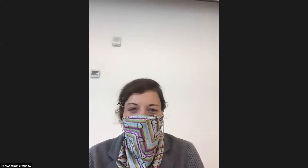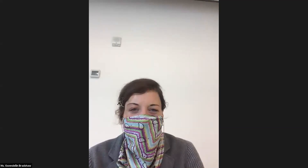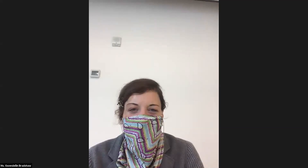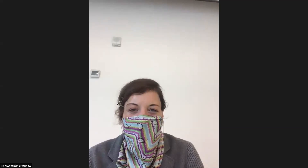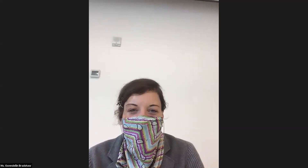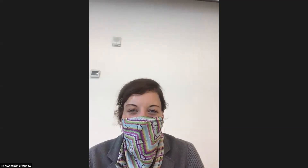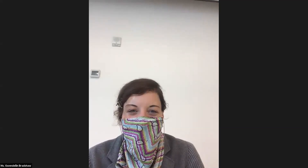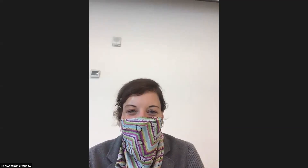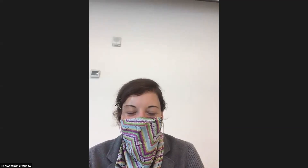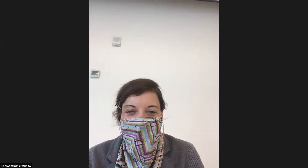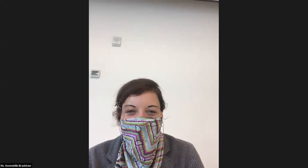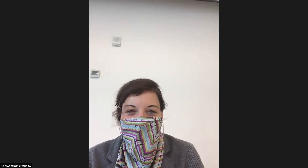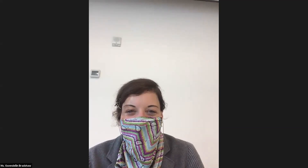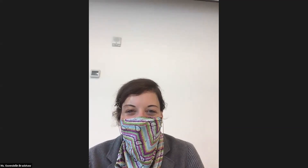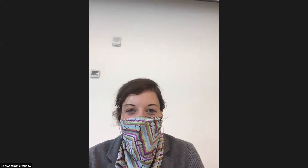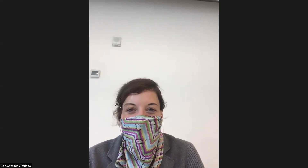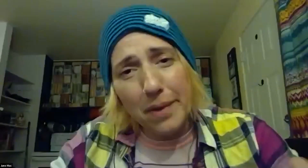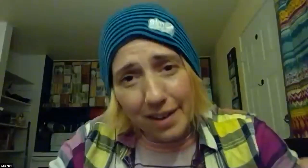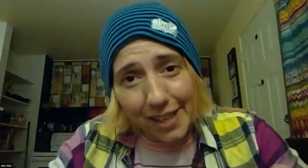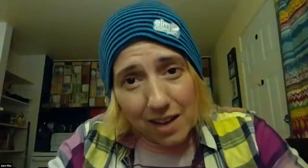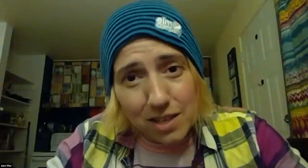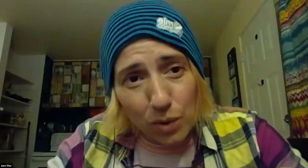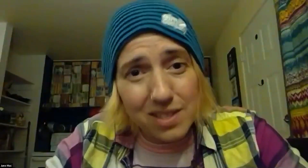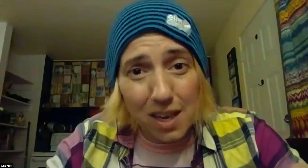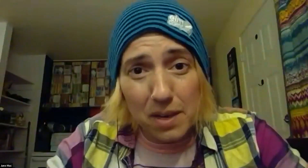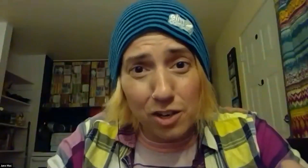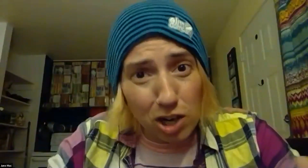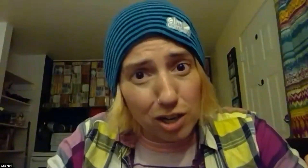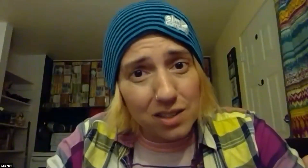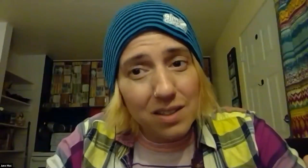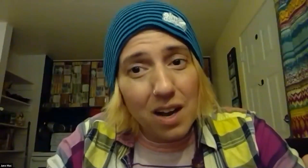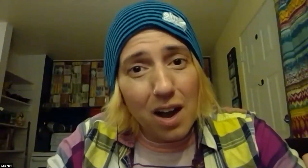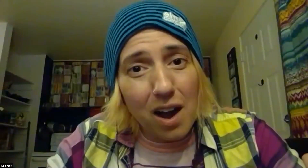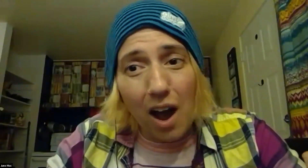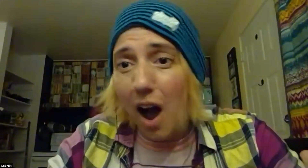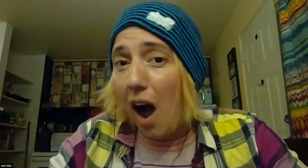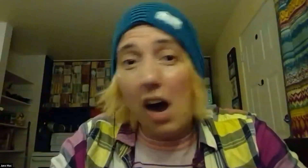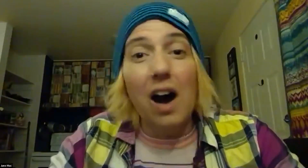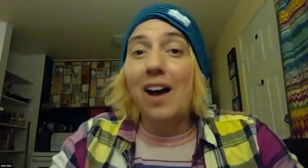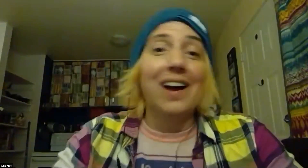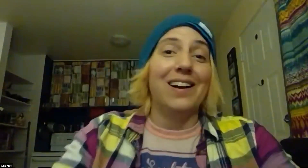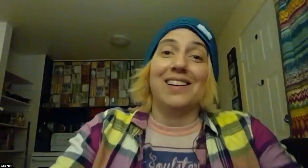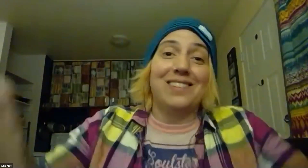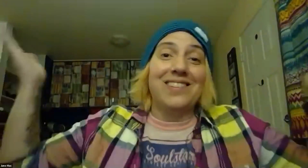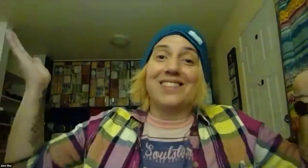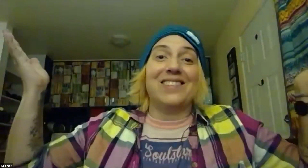pet? No. So if anybody in Alaska wants to give me a dog,